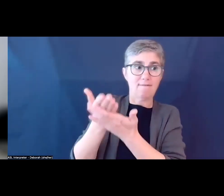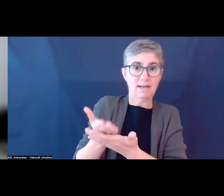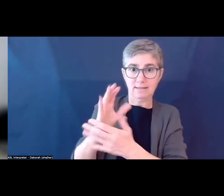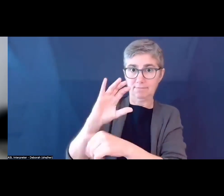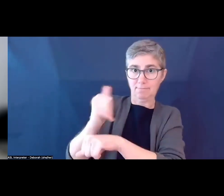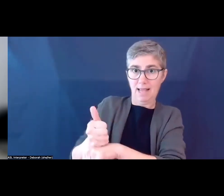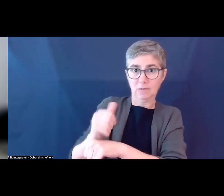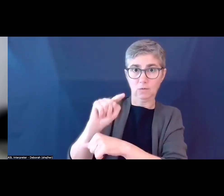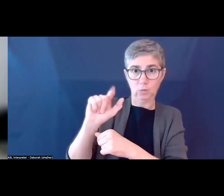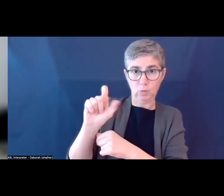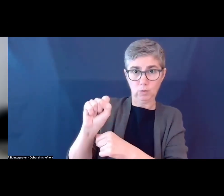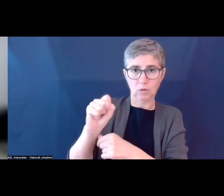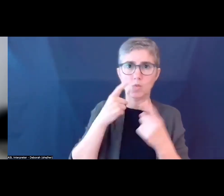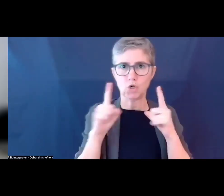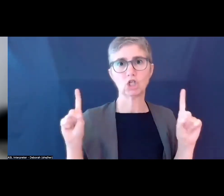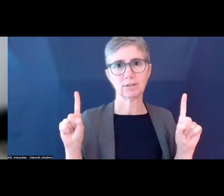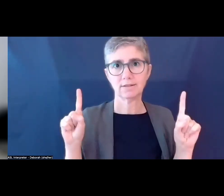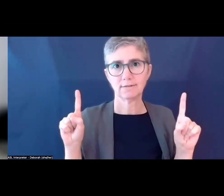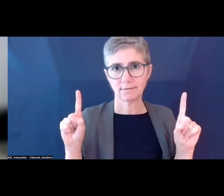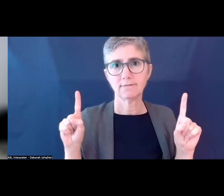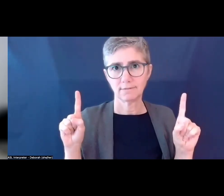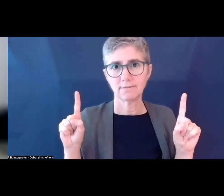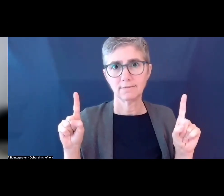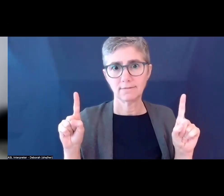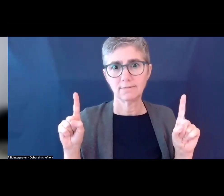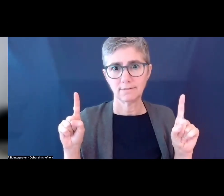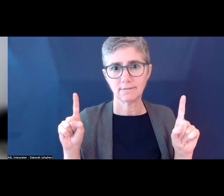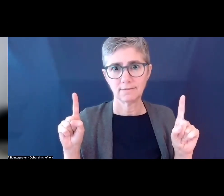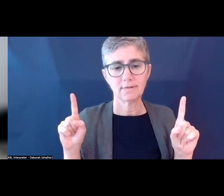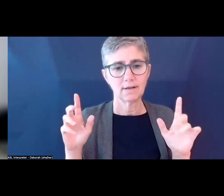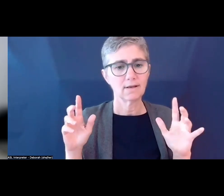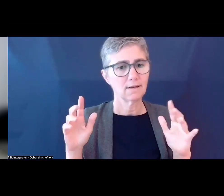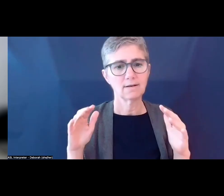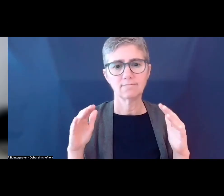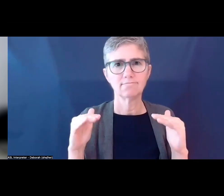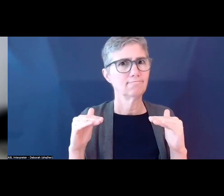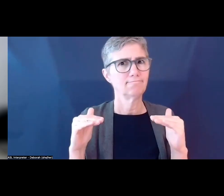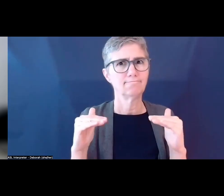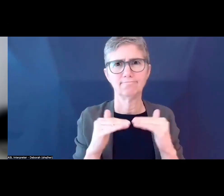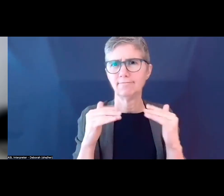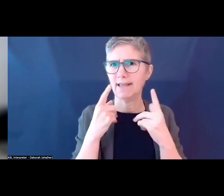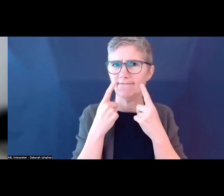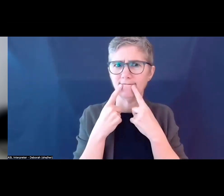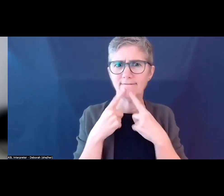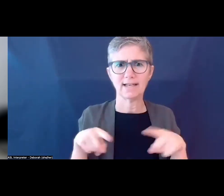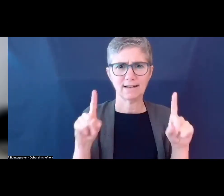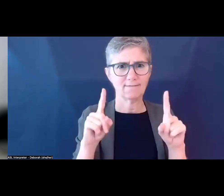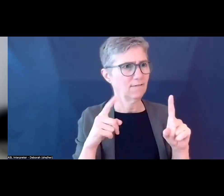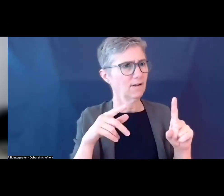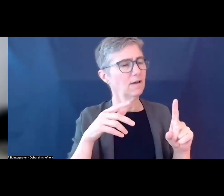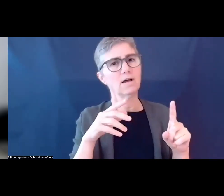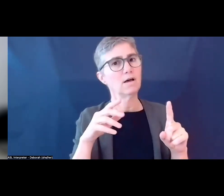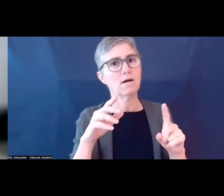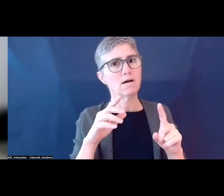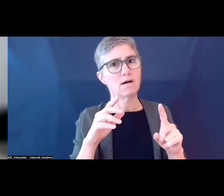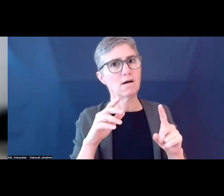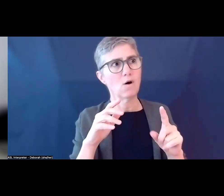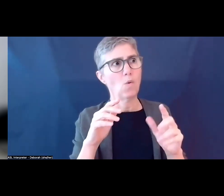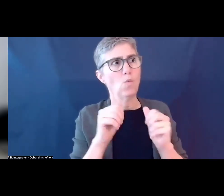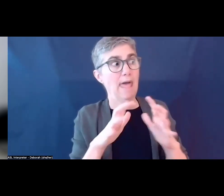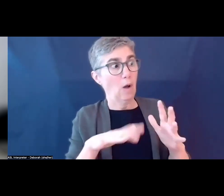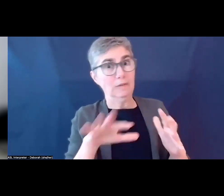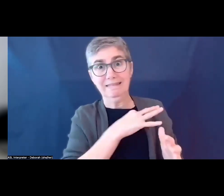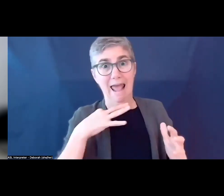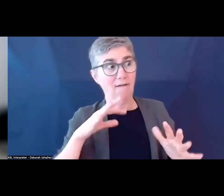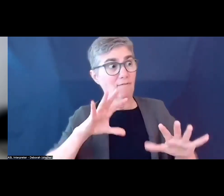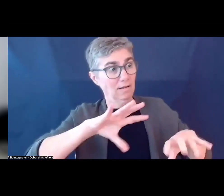works. It works, but it's as effective as the staff who are implementing it. If you don't have